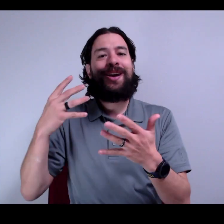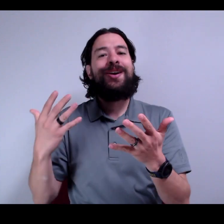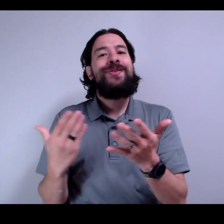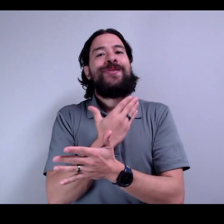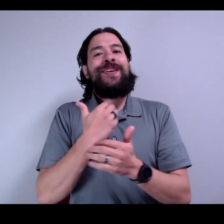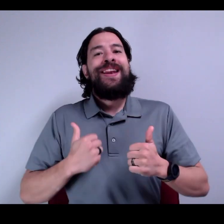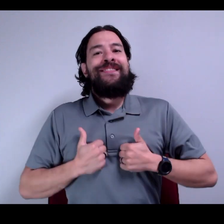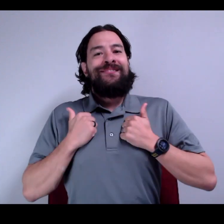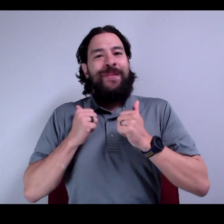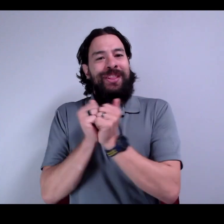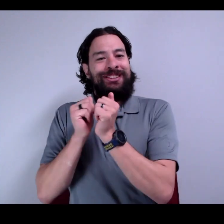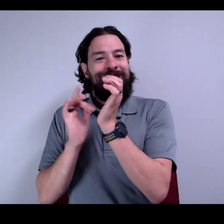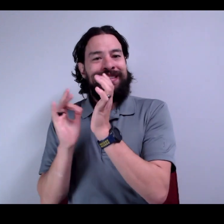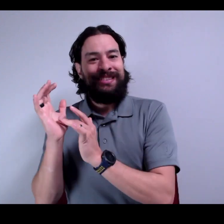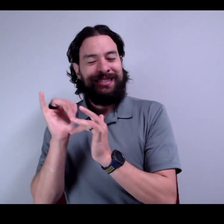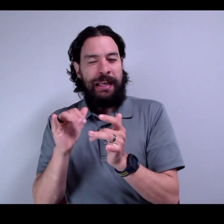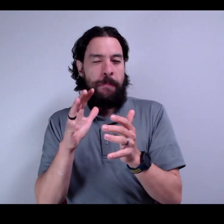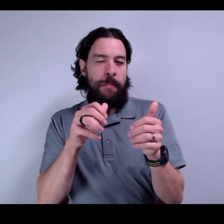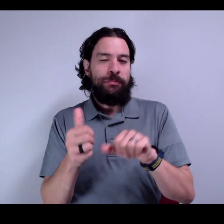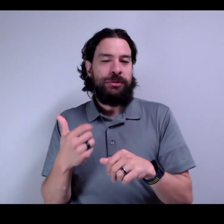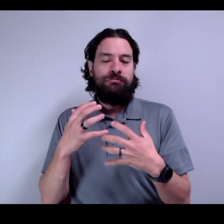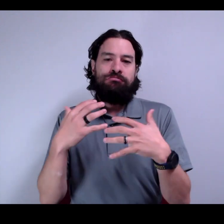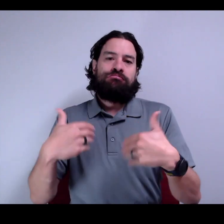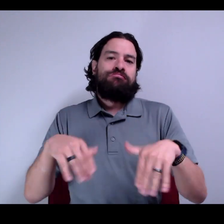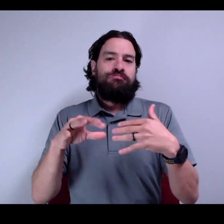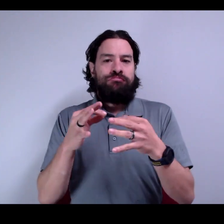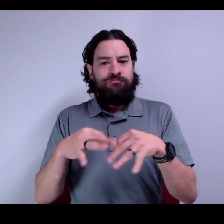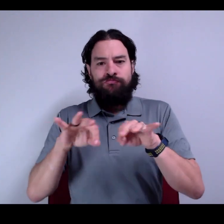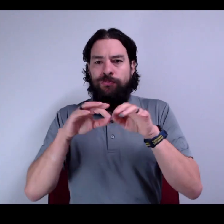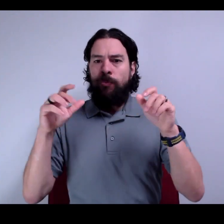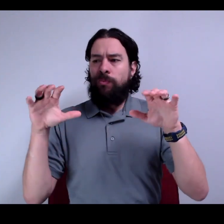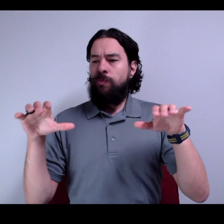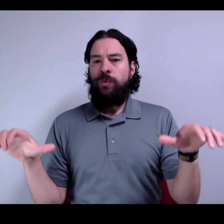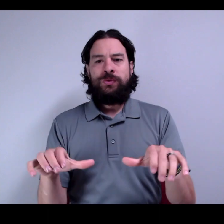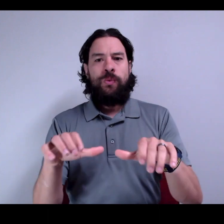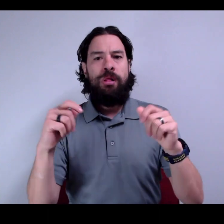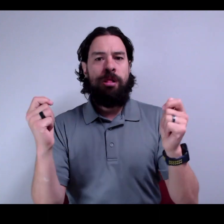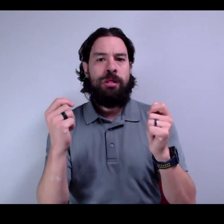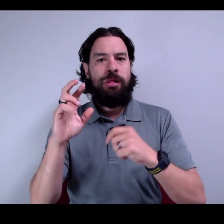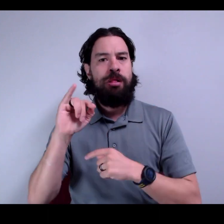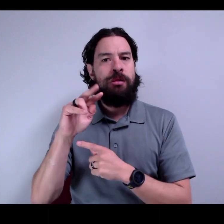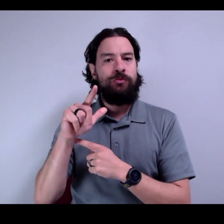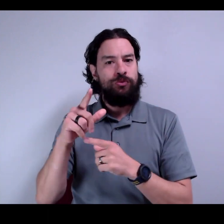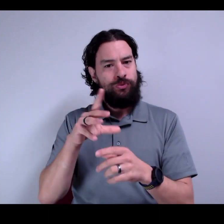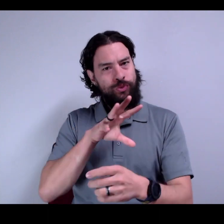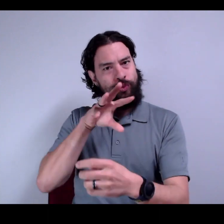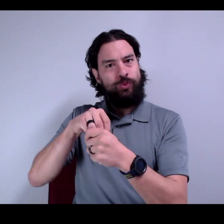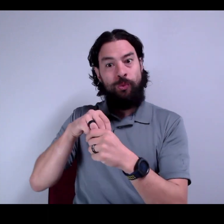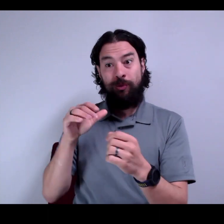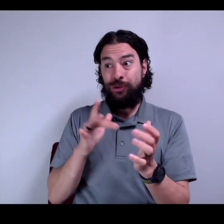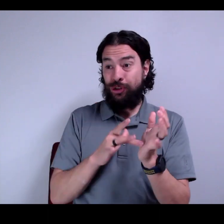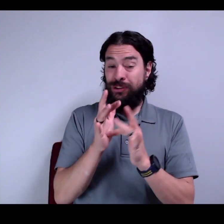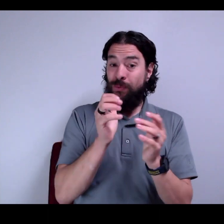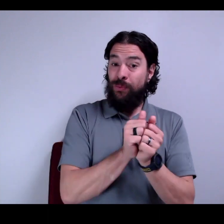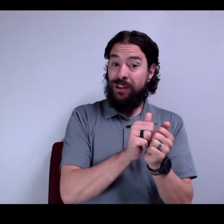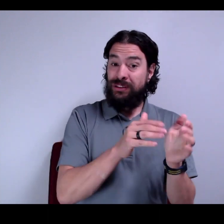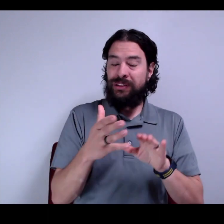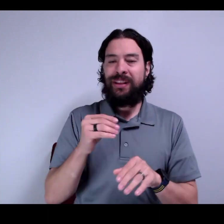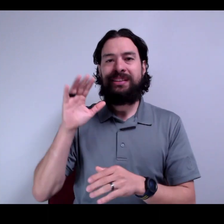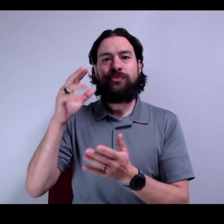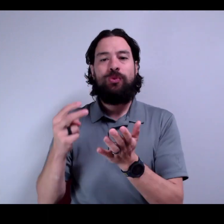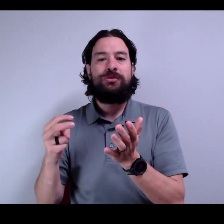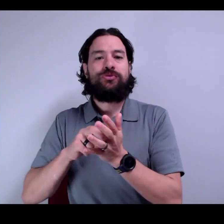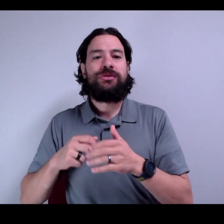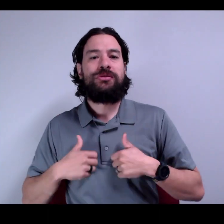back to life with Jesus. So baptism is this sacred ritual that joins your story to Jesus' death and his